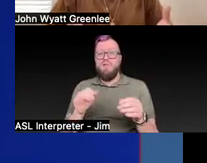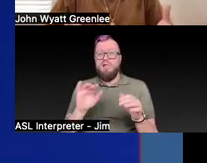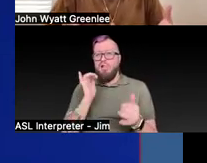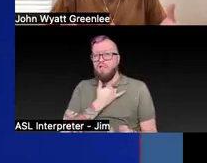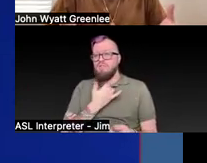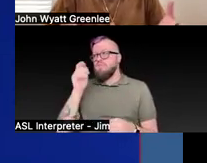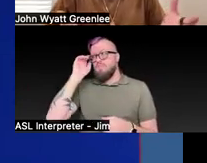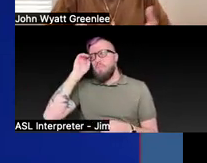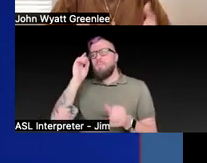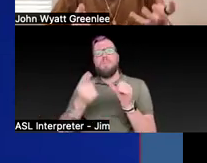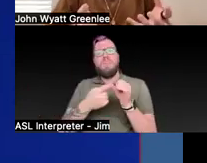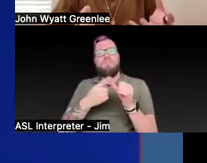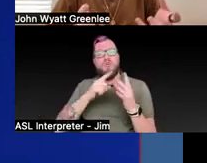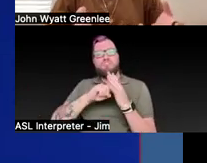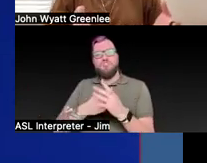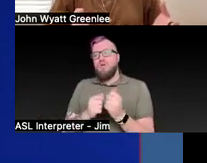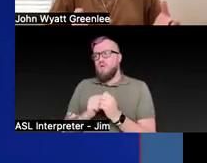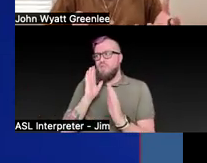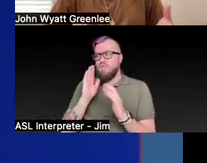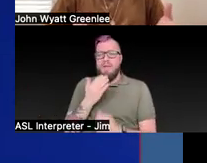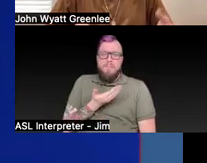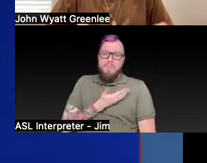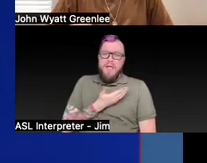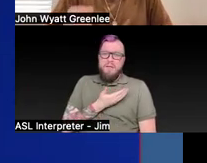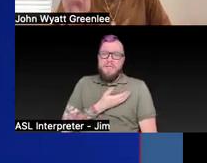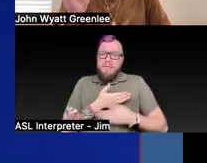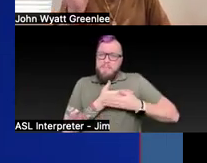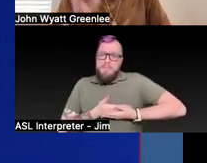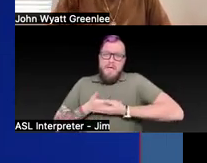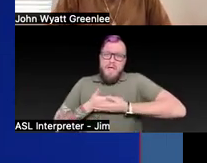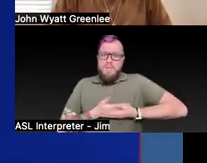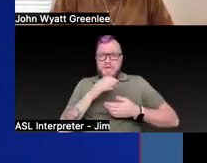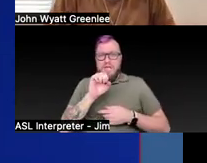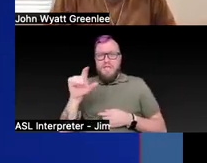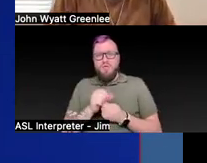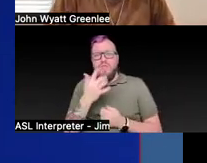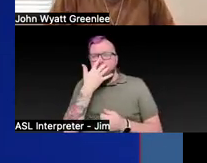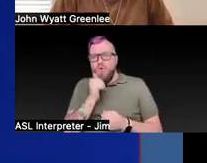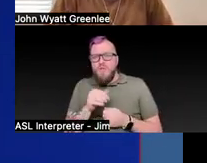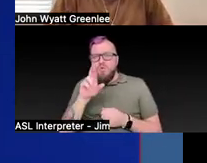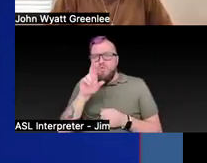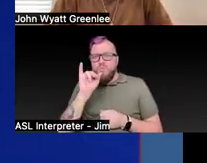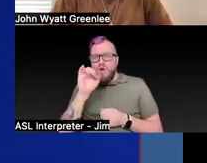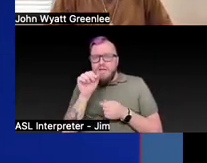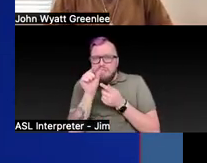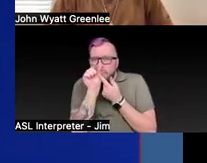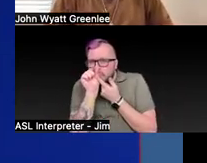is how they start out. This is what a really baby eel looks like, and they are the size of about a grain of rice. It's called a leptocephalus,